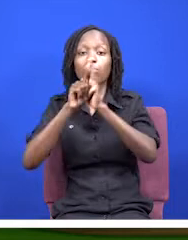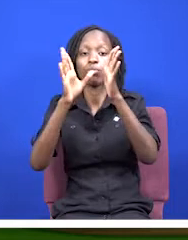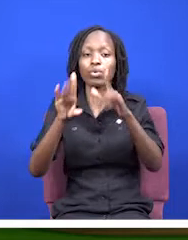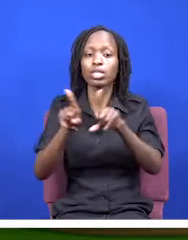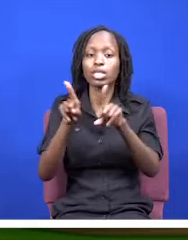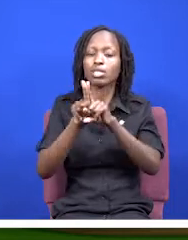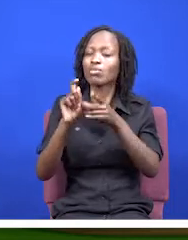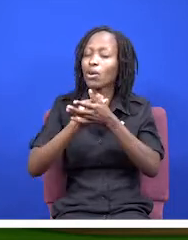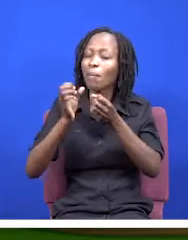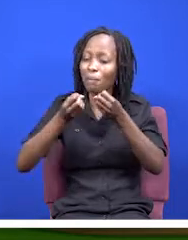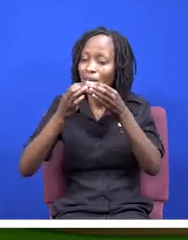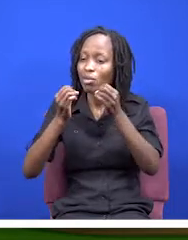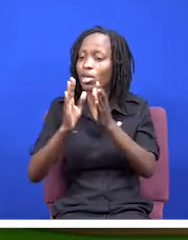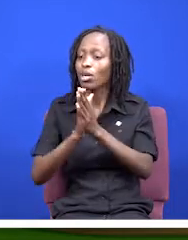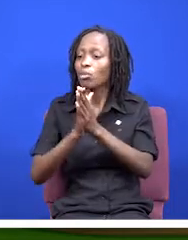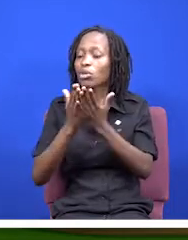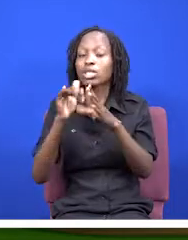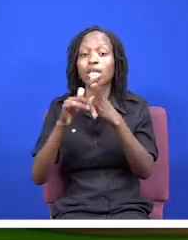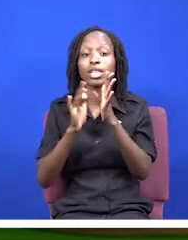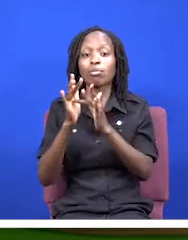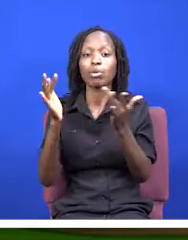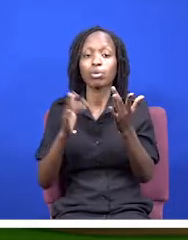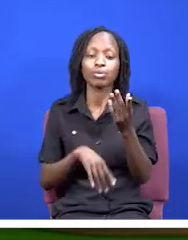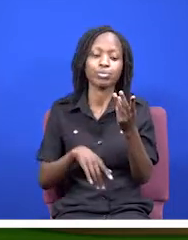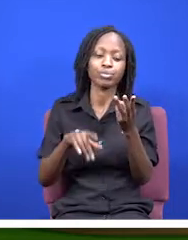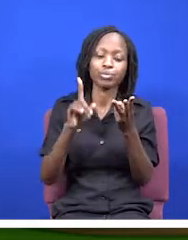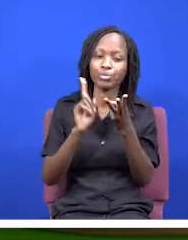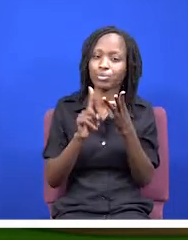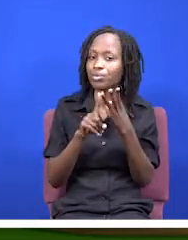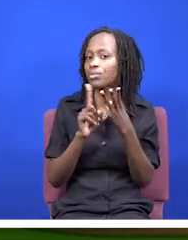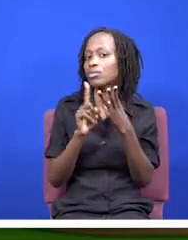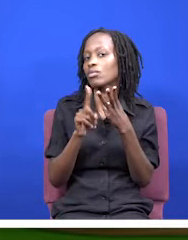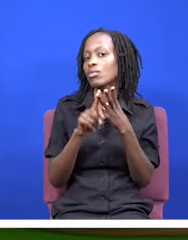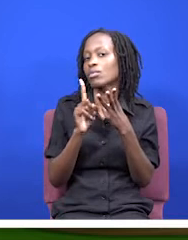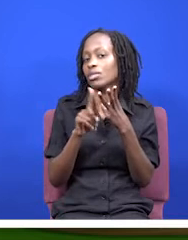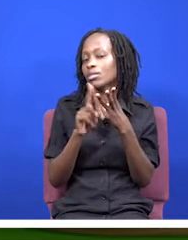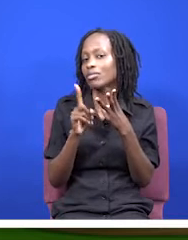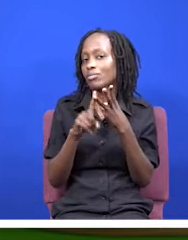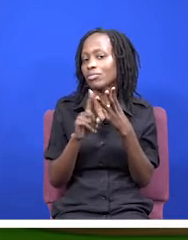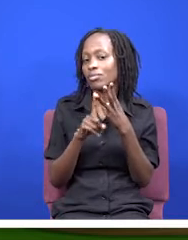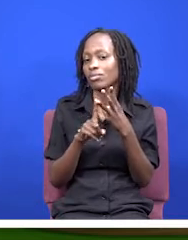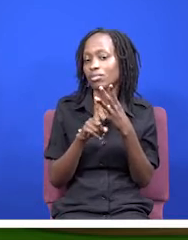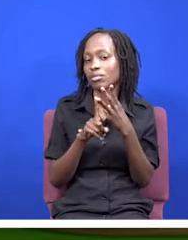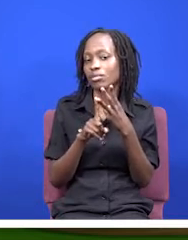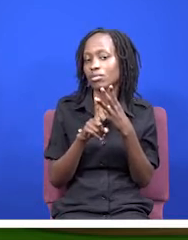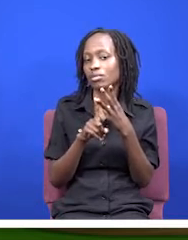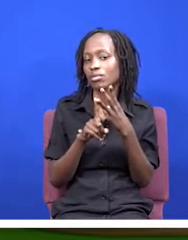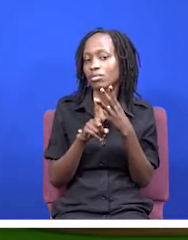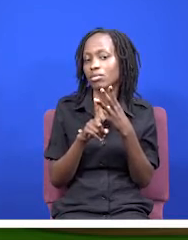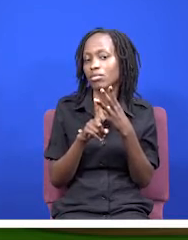lawyer, and he wrote many books in the Bible. And there's one more person from the Old Testament.